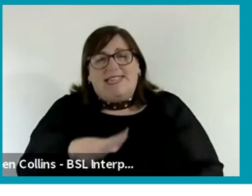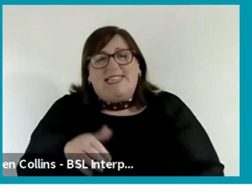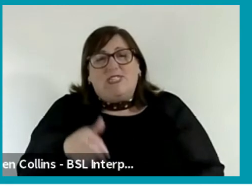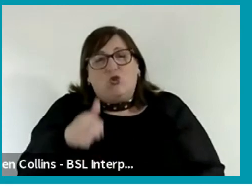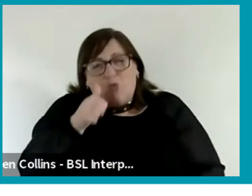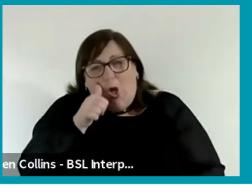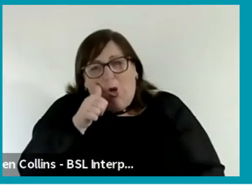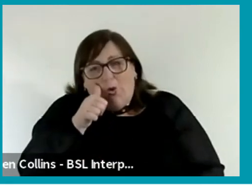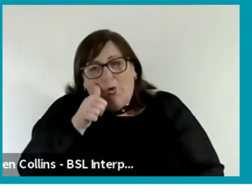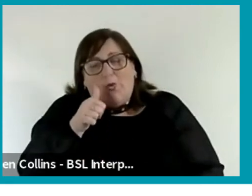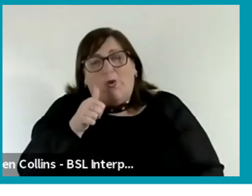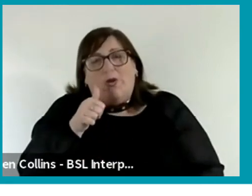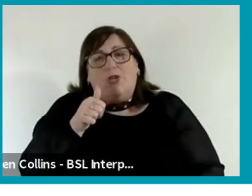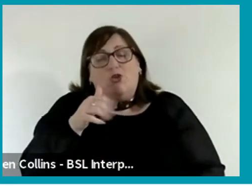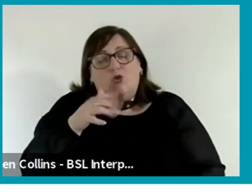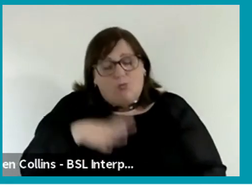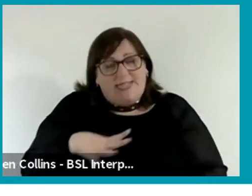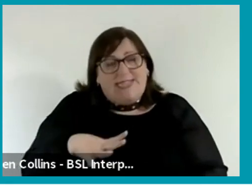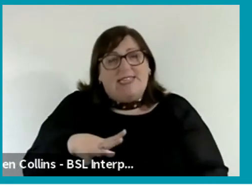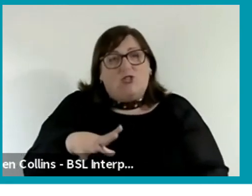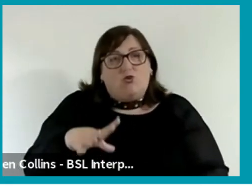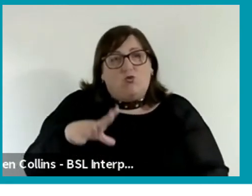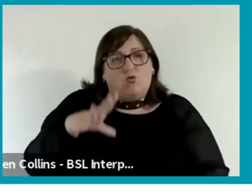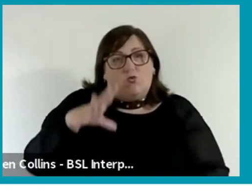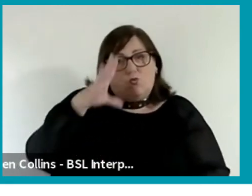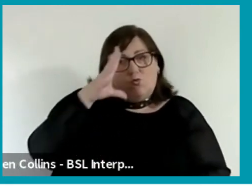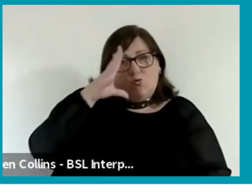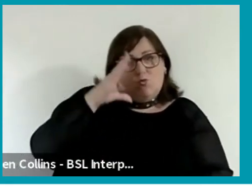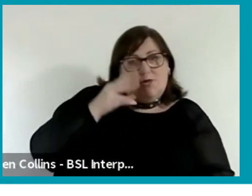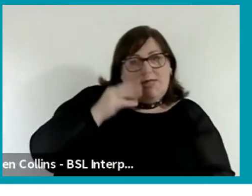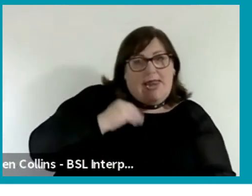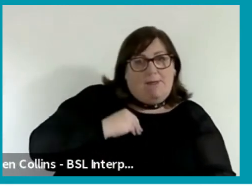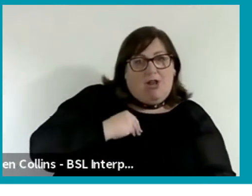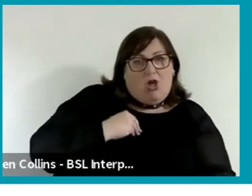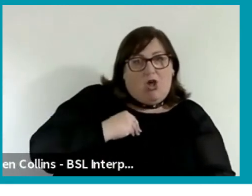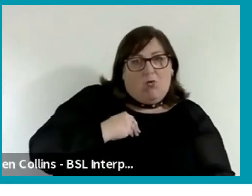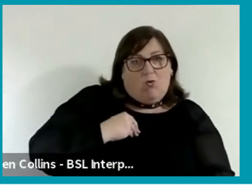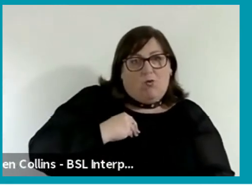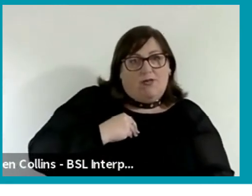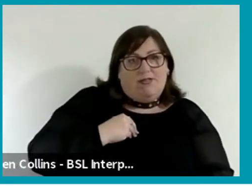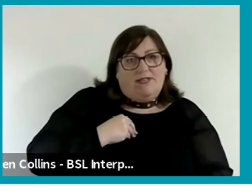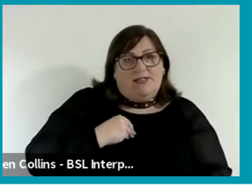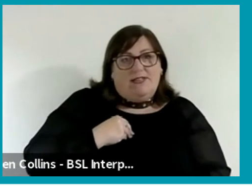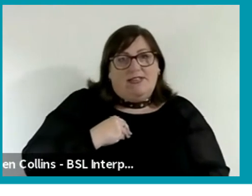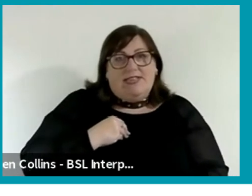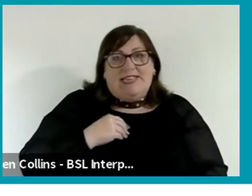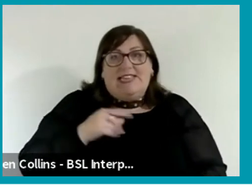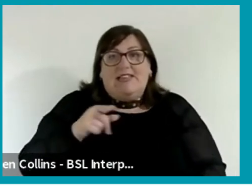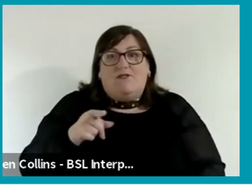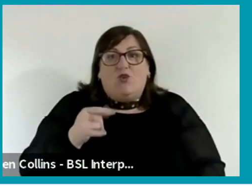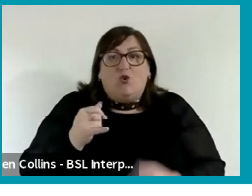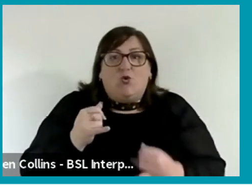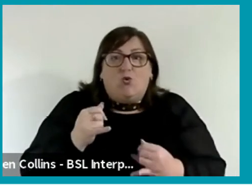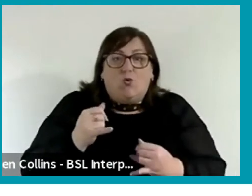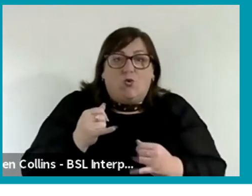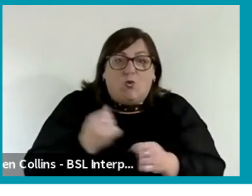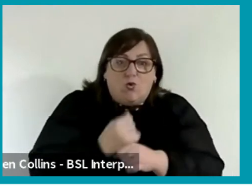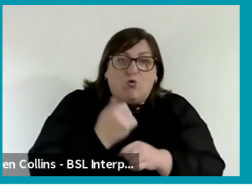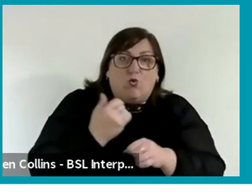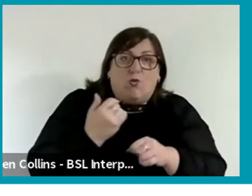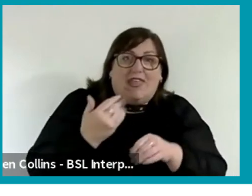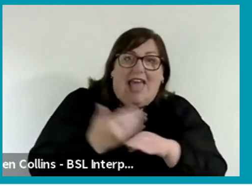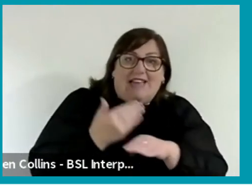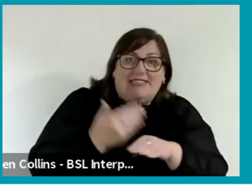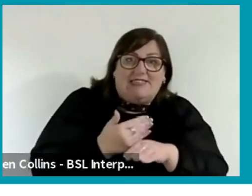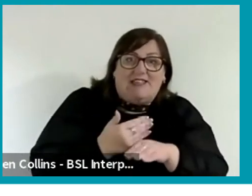is you need to let us know first. It doesn't work after the failed exercise. So if